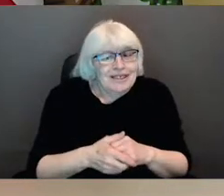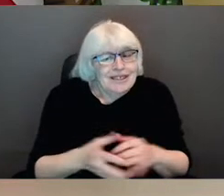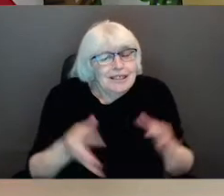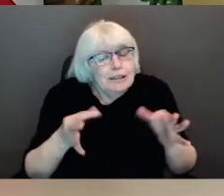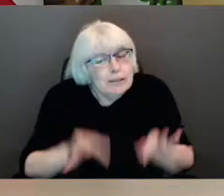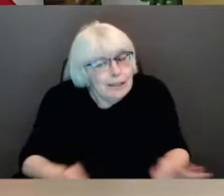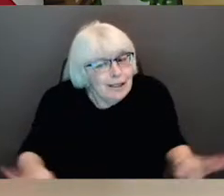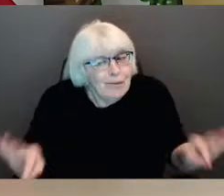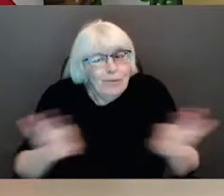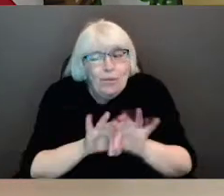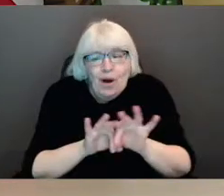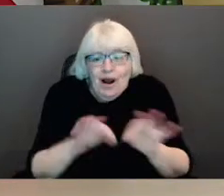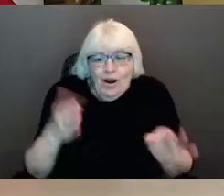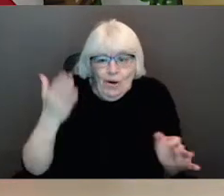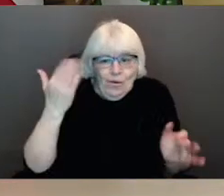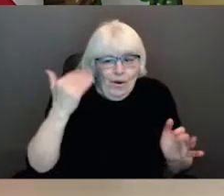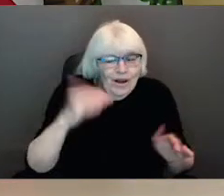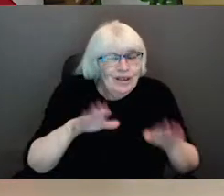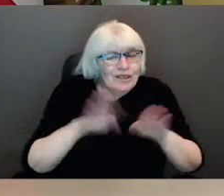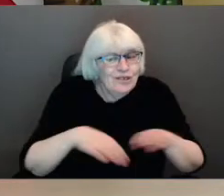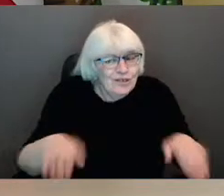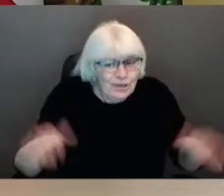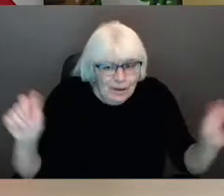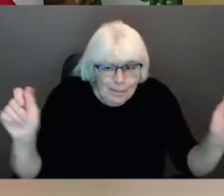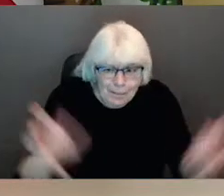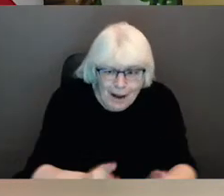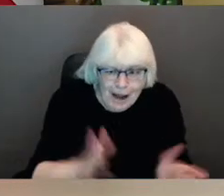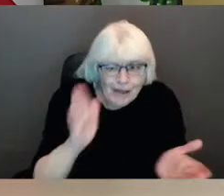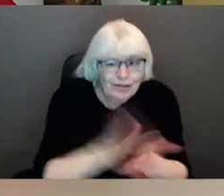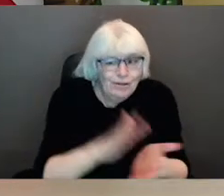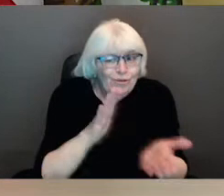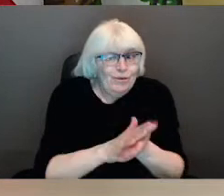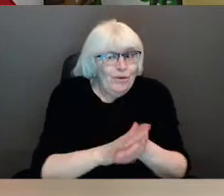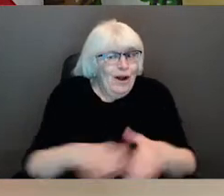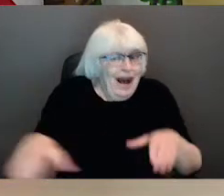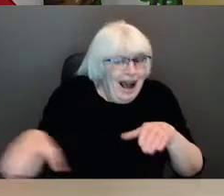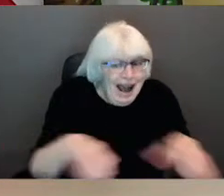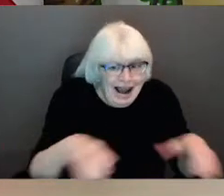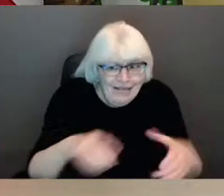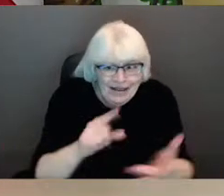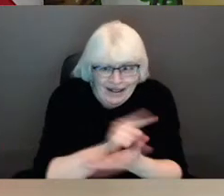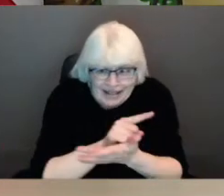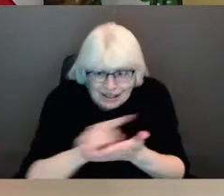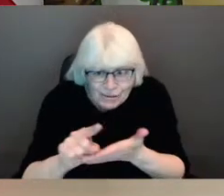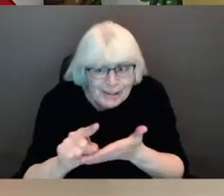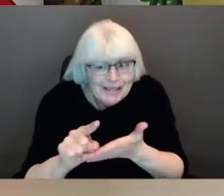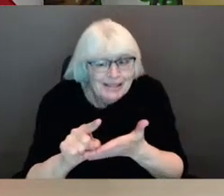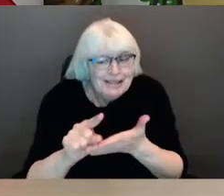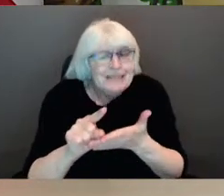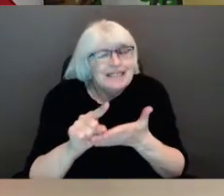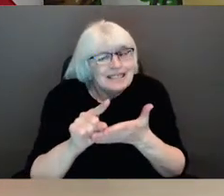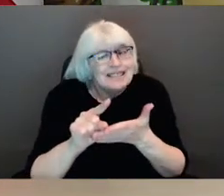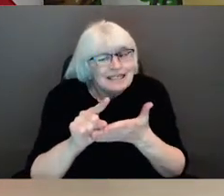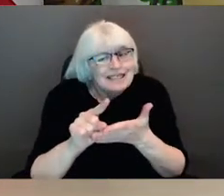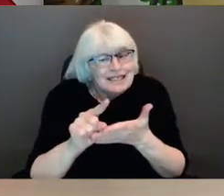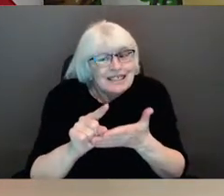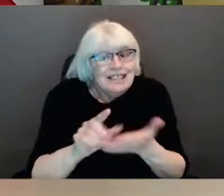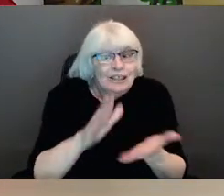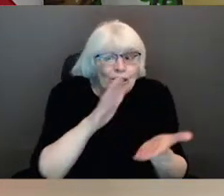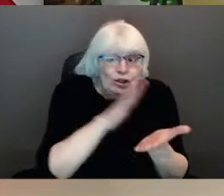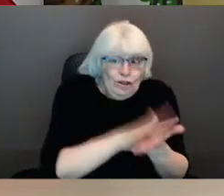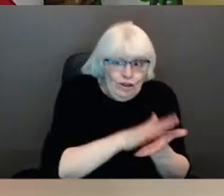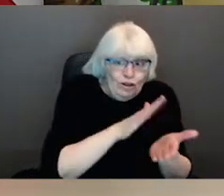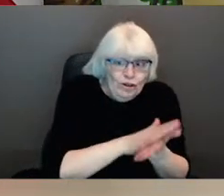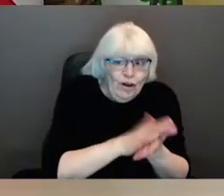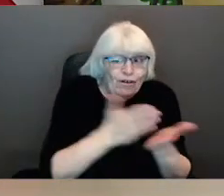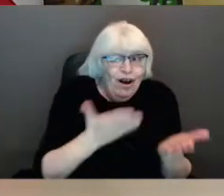return to school and activities this week. The offering of COVID-19 vaccines in schools was postponed, and obviously